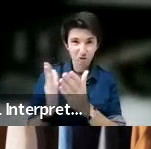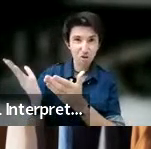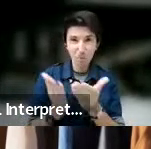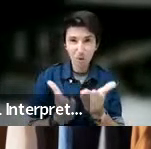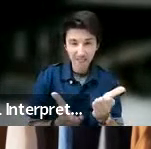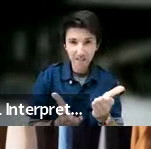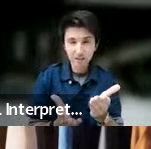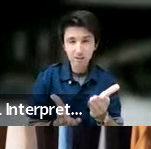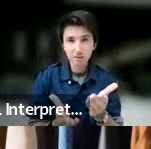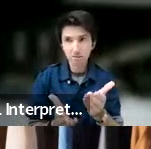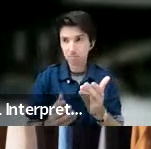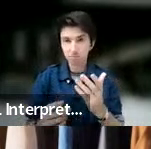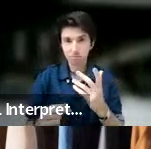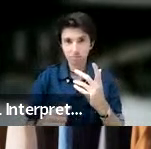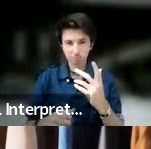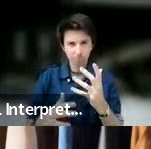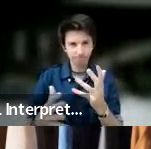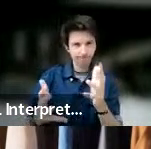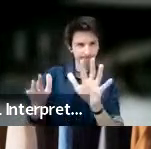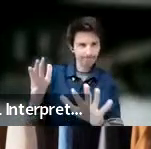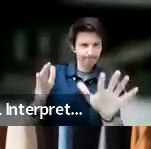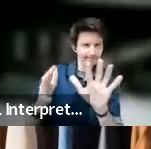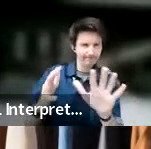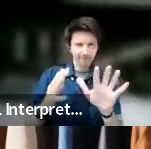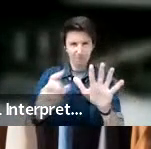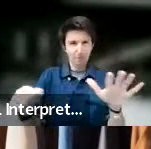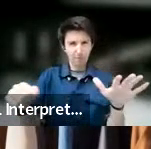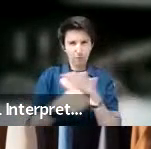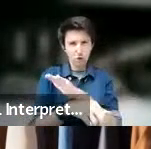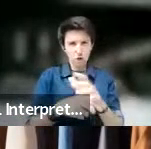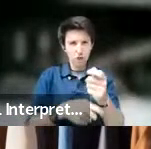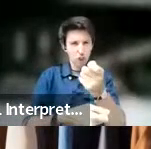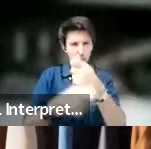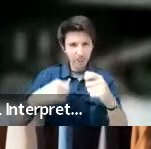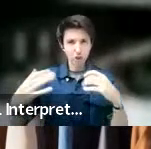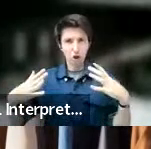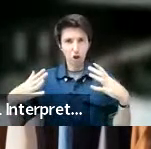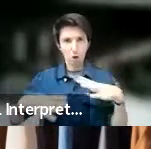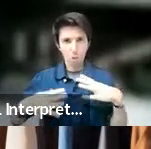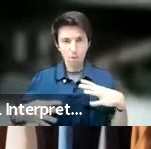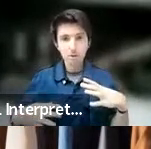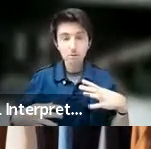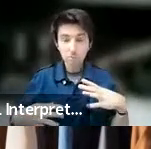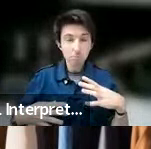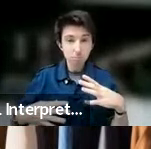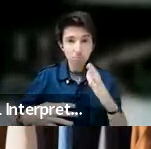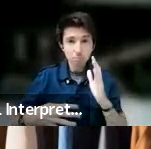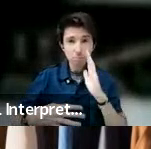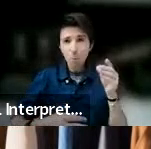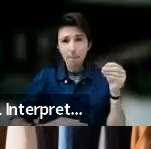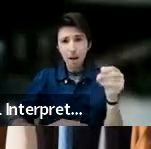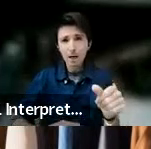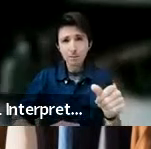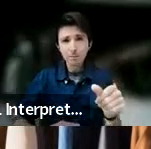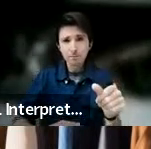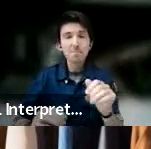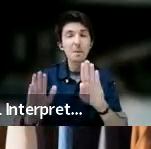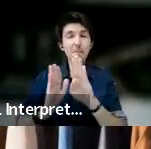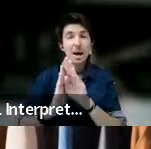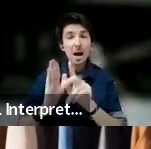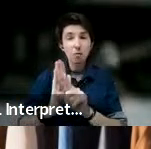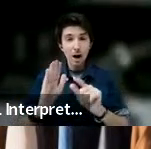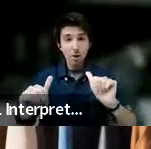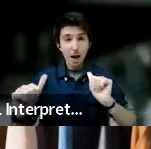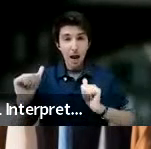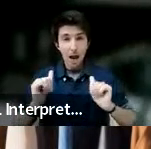complete changes, and that you are to be paid for that. Background actors are never, ever required